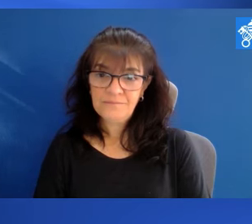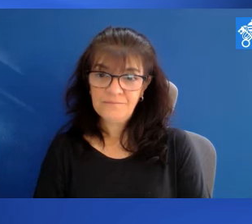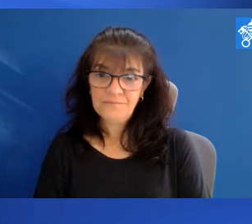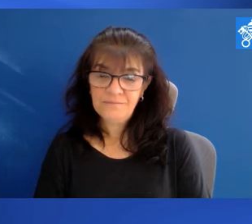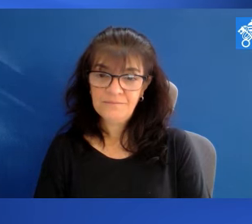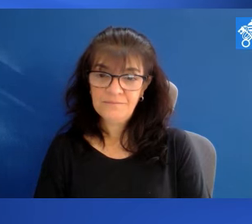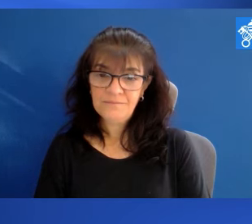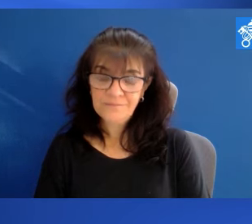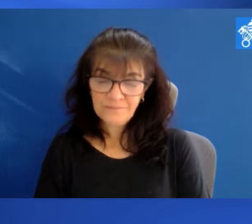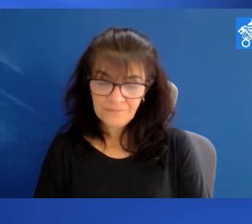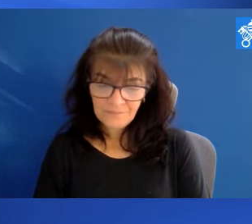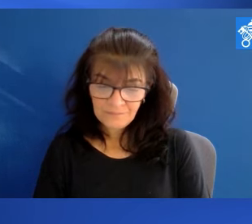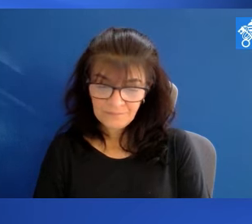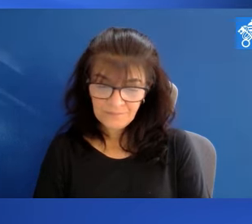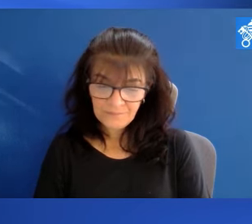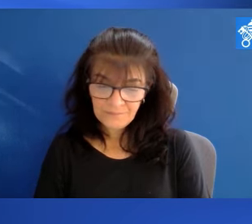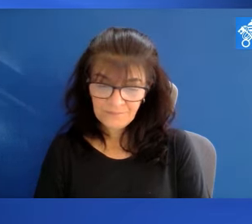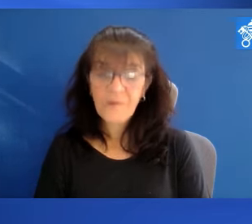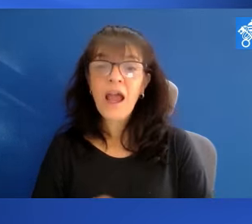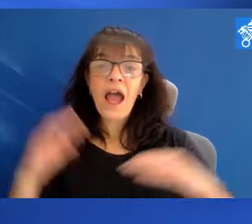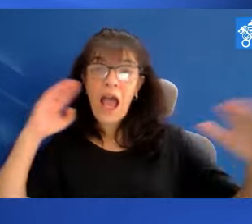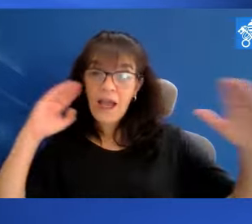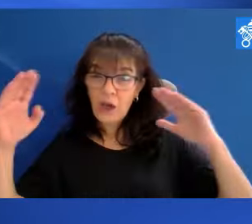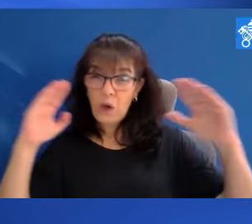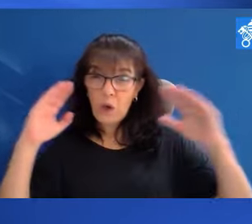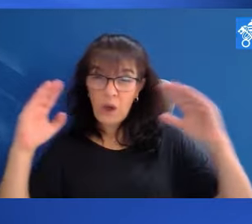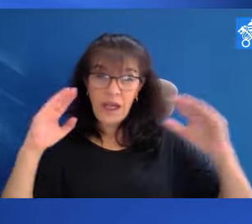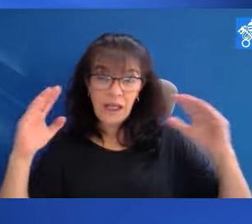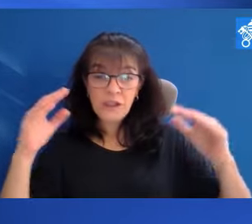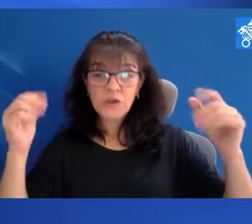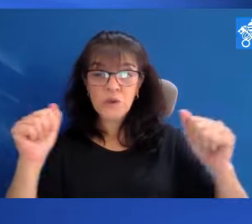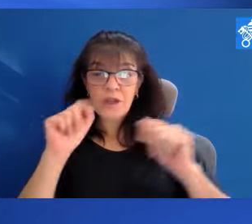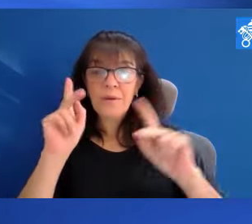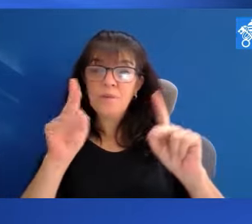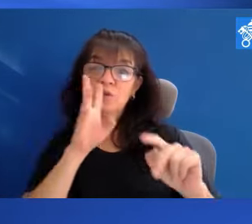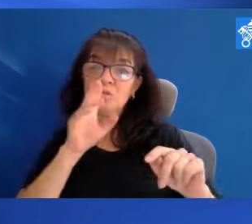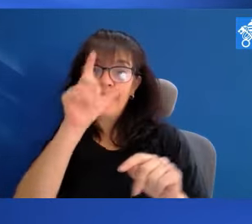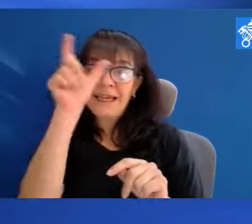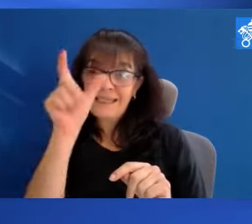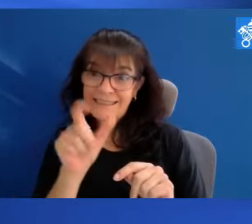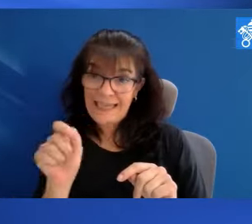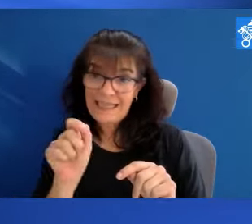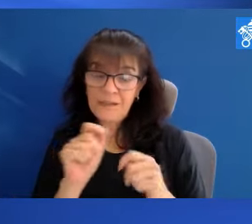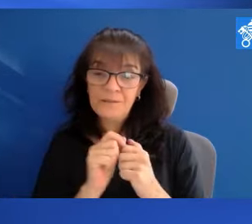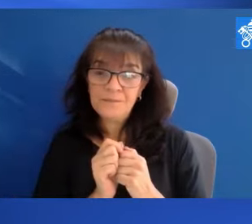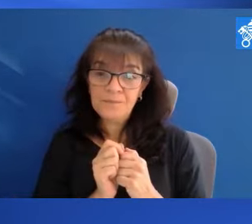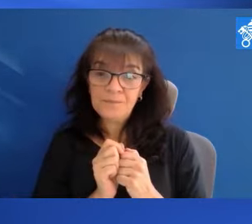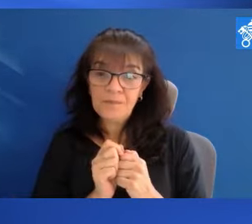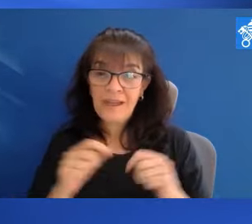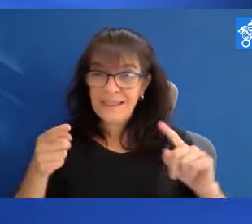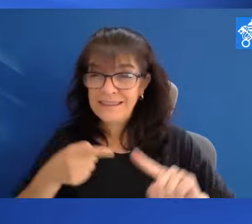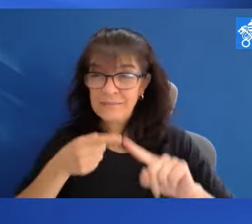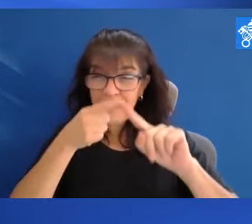Rivolgo un cordiale benvenuto ai pellegrini. I extend a cordial welcome to the Italian-speaking pilgrims. In